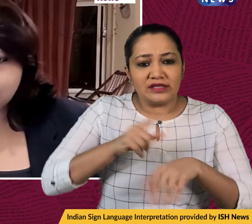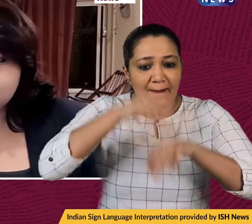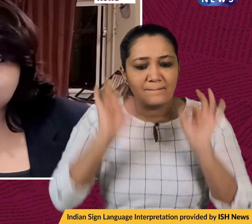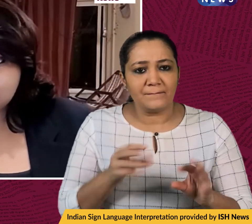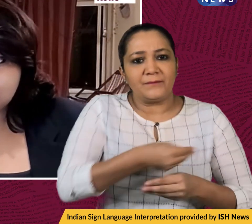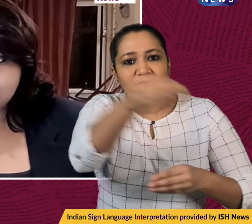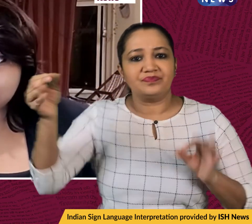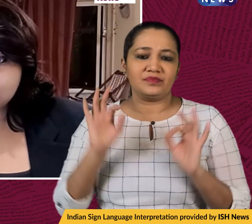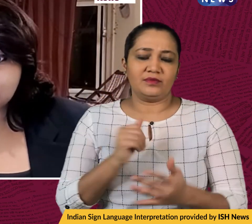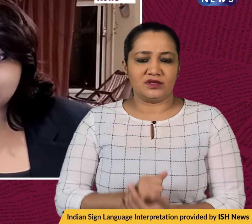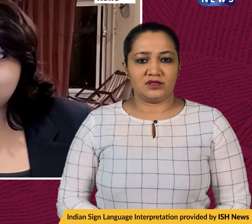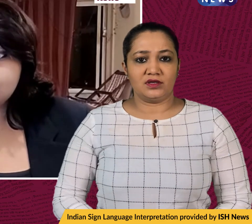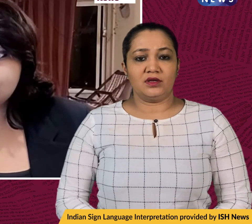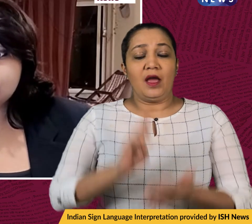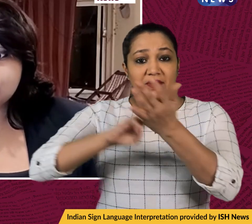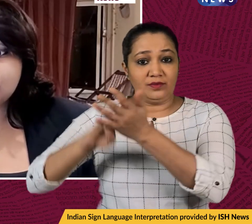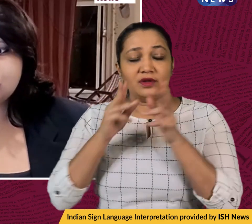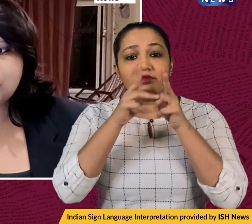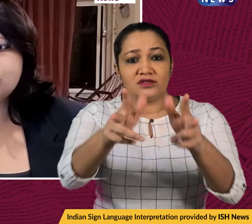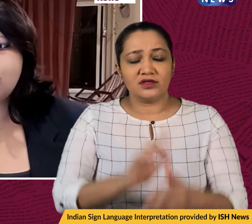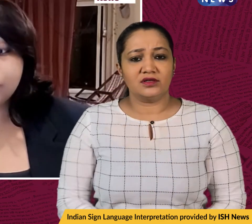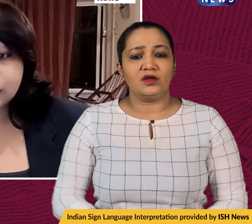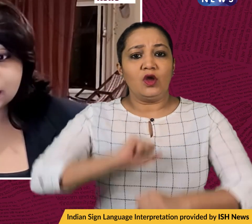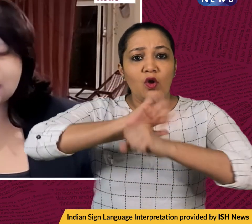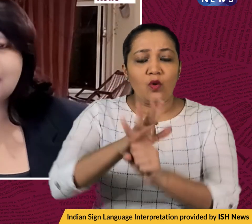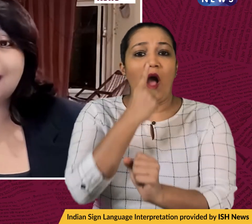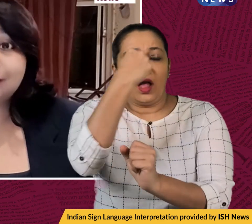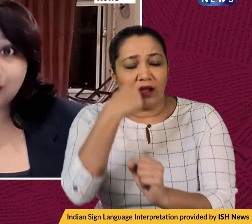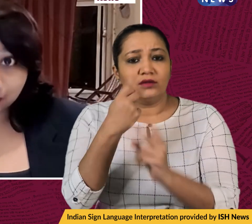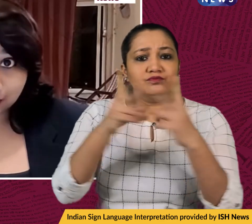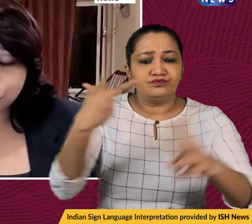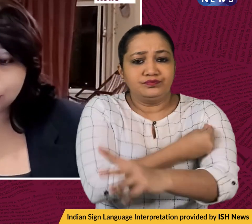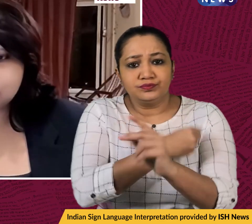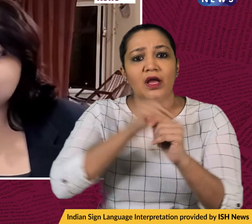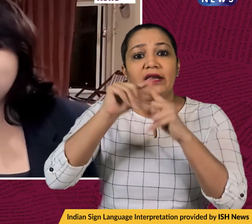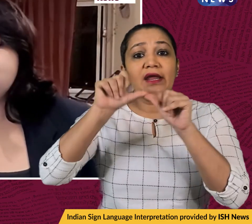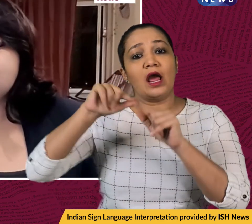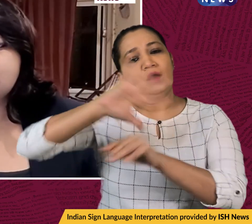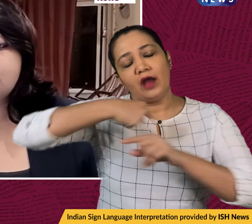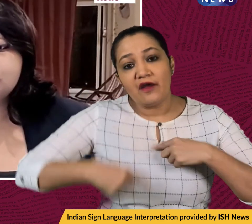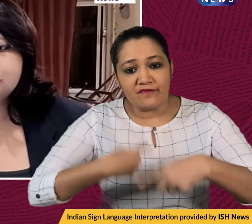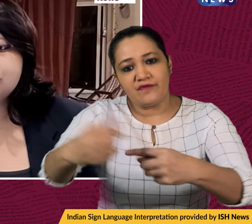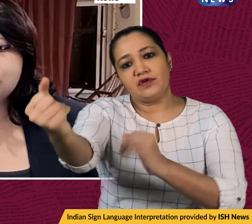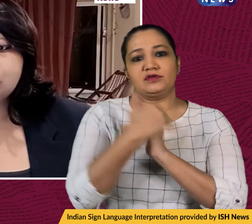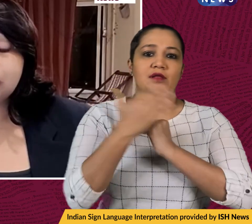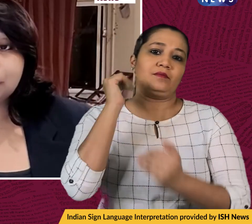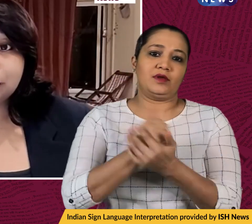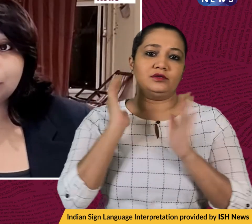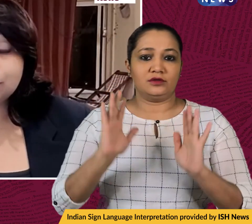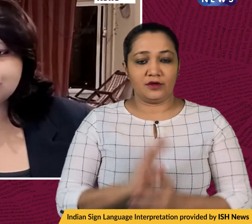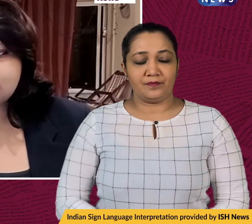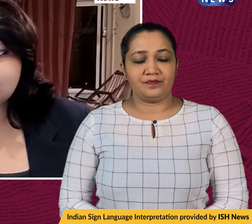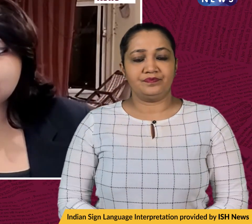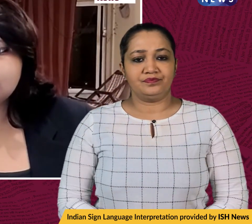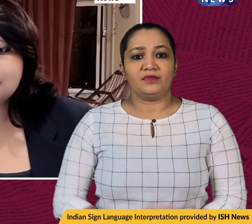Now, according to ANI, Dr. Mandavia also urged them to send COVID testing and vaccination data. Now, the health